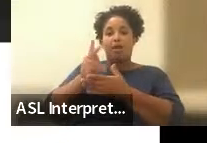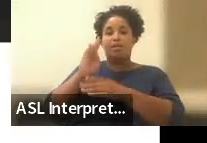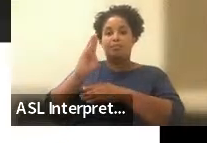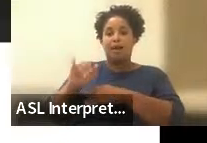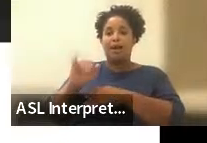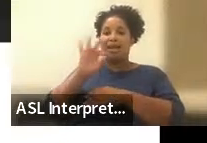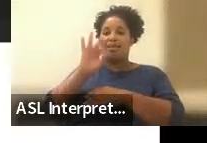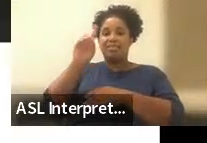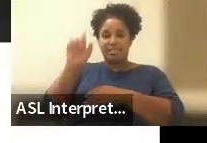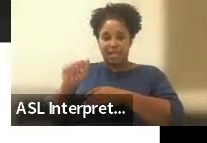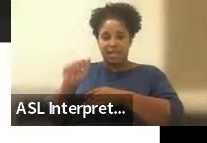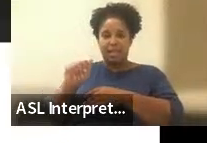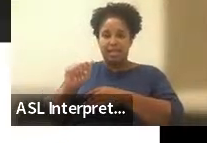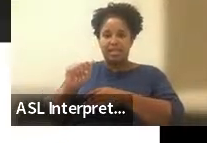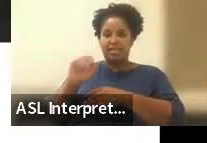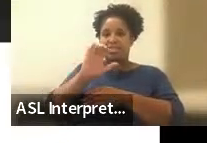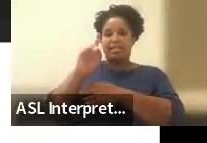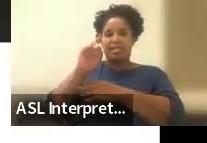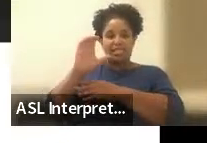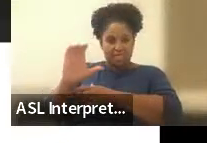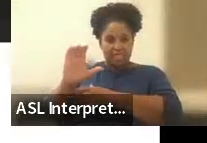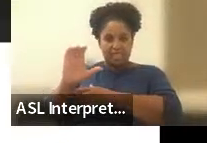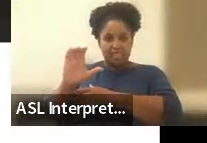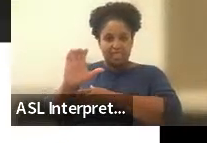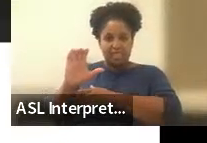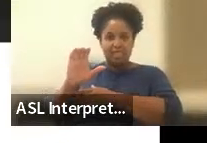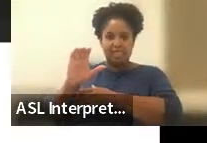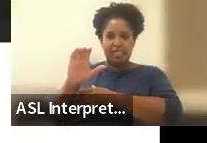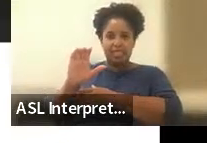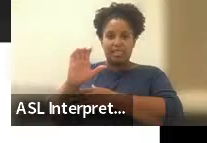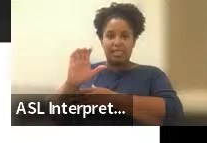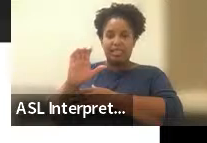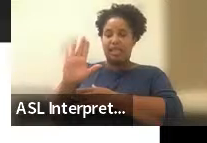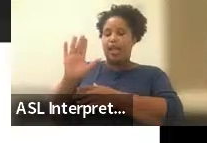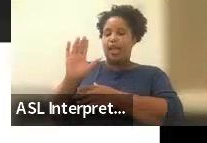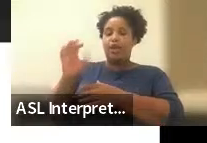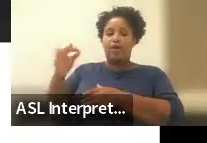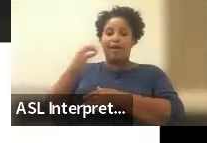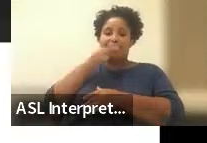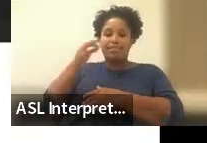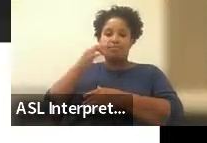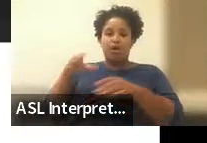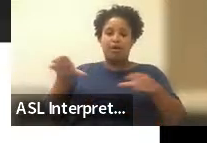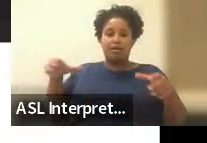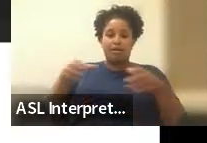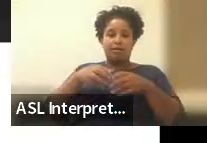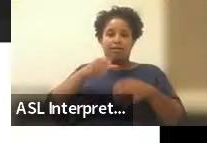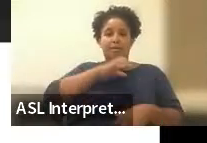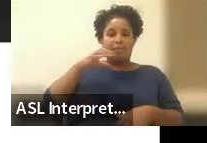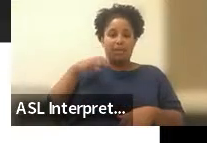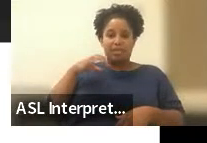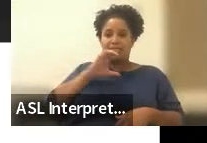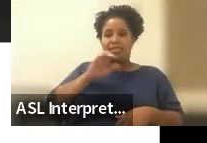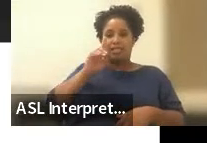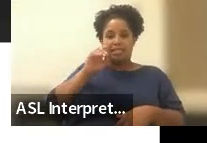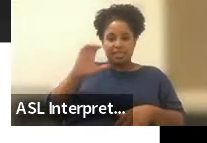CDC, ACIP, and then the CDC itself. That's the CDC's expert committee, and then the CDC weighed in, and